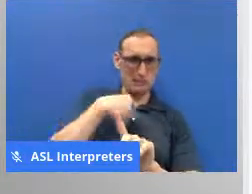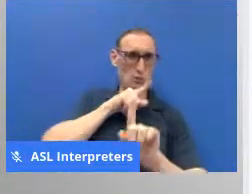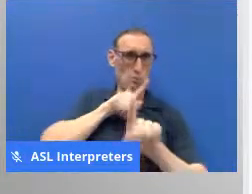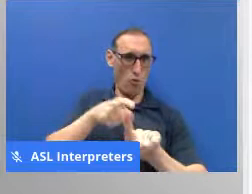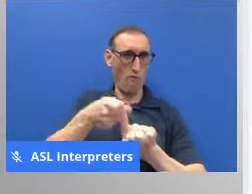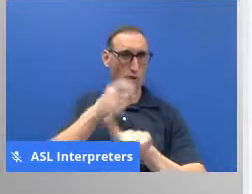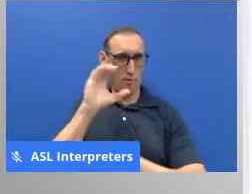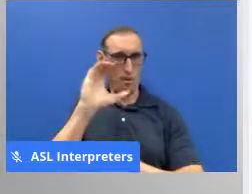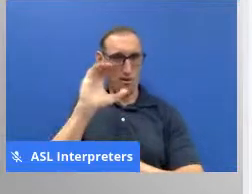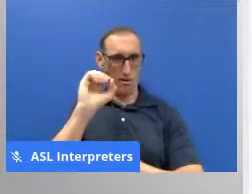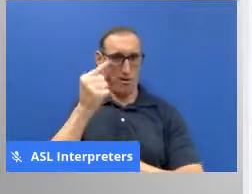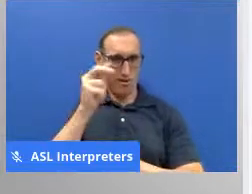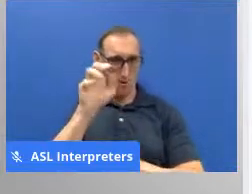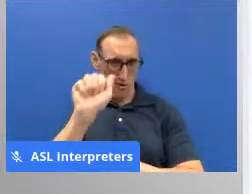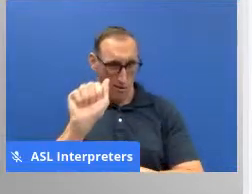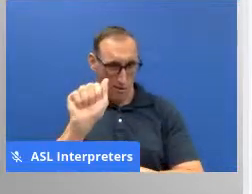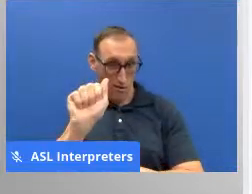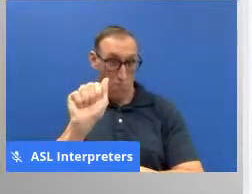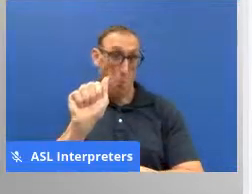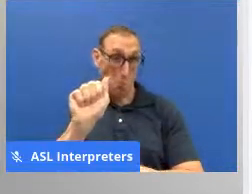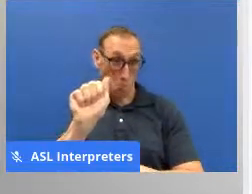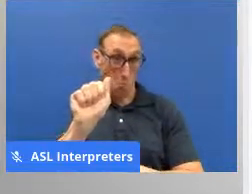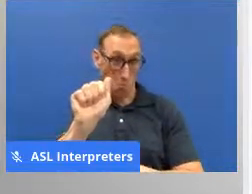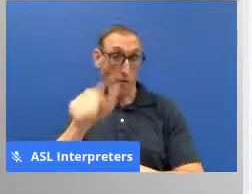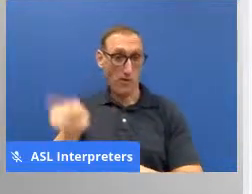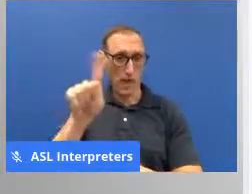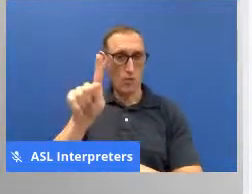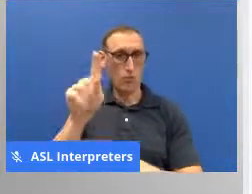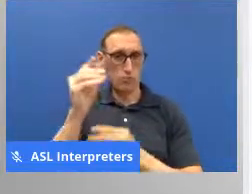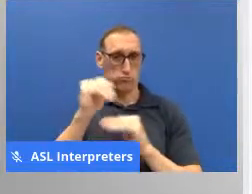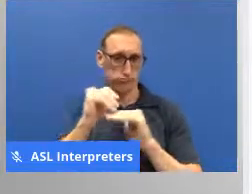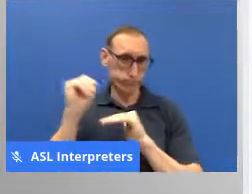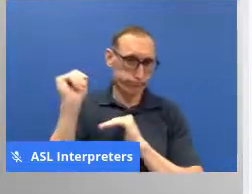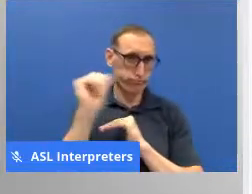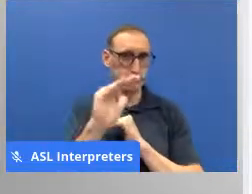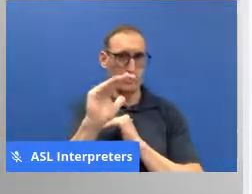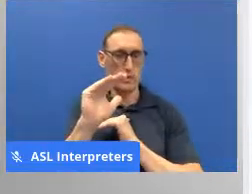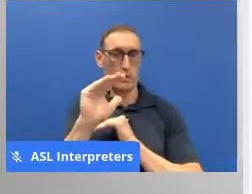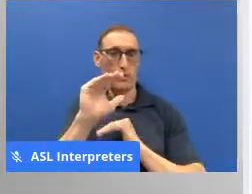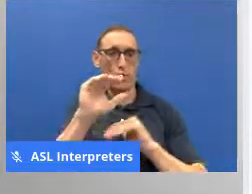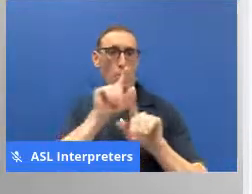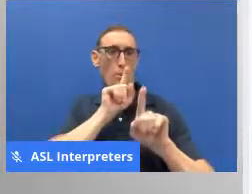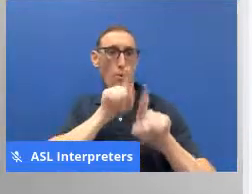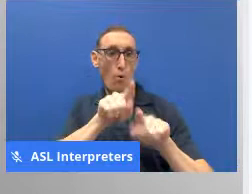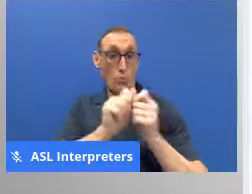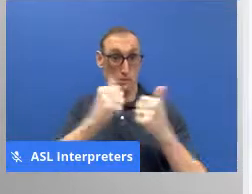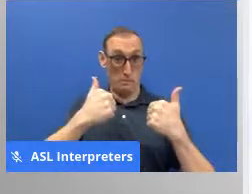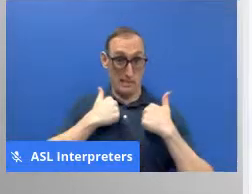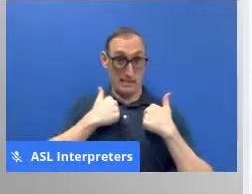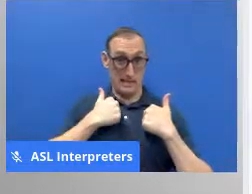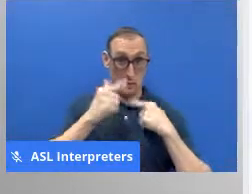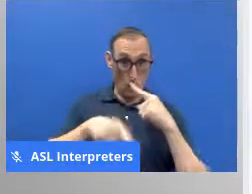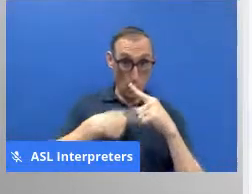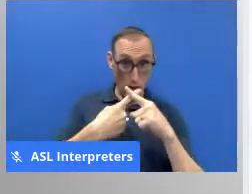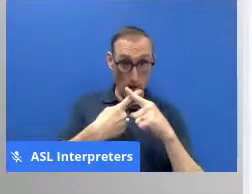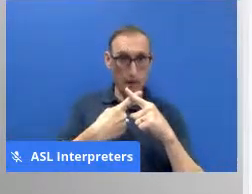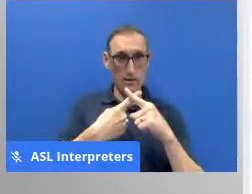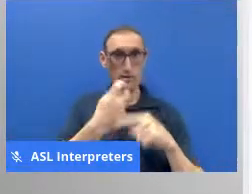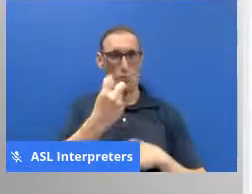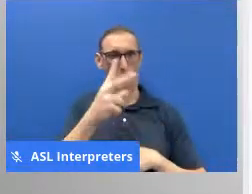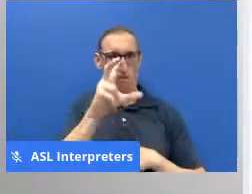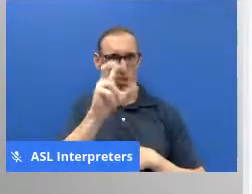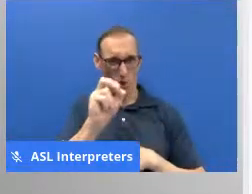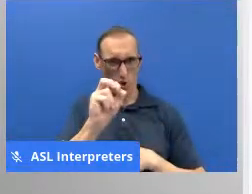them. But they will do a report out with me at 12:30 on Tuesday. And